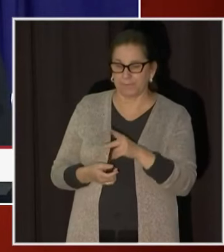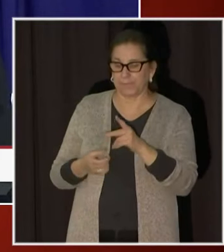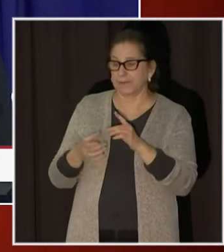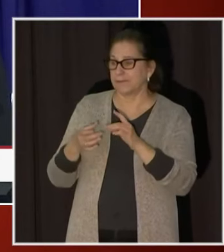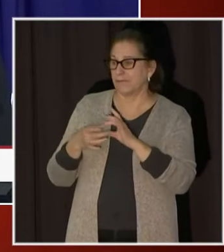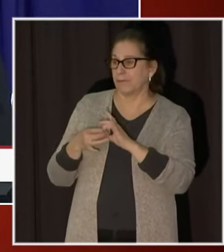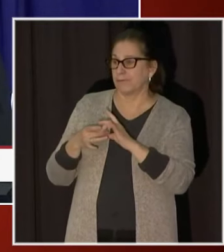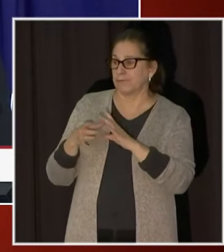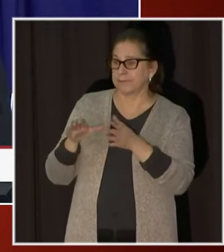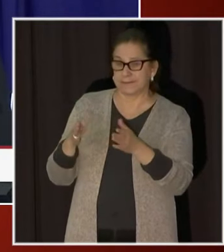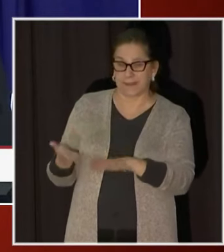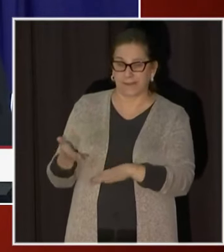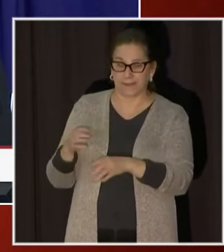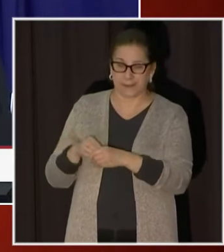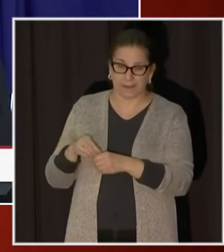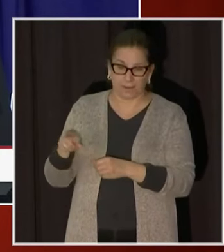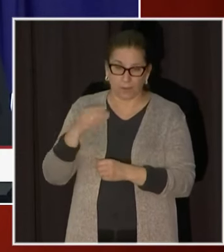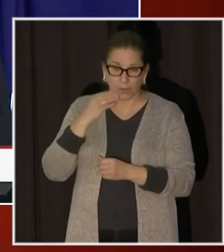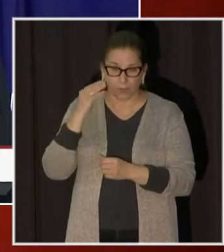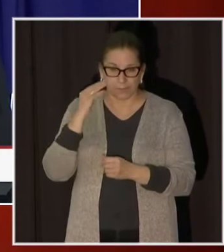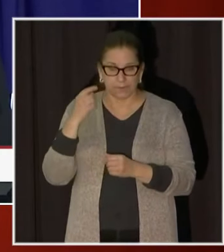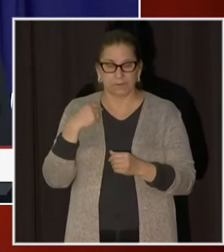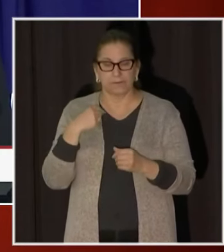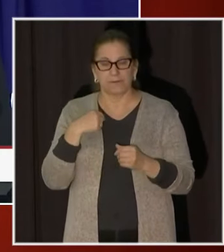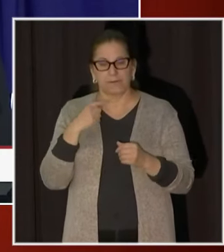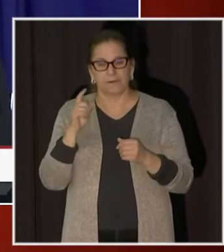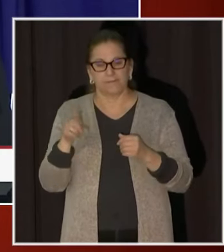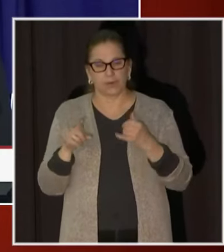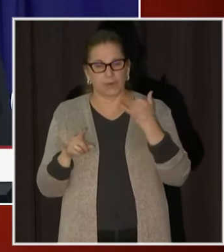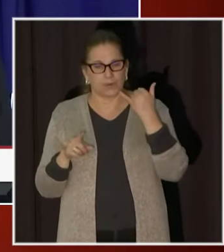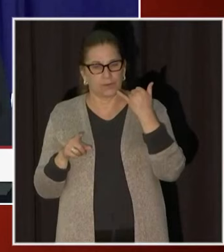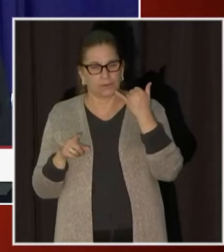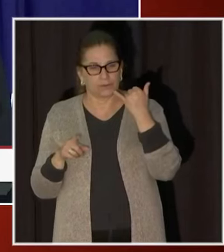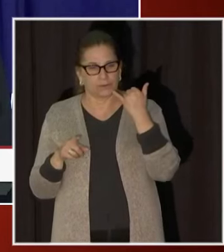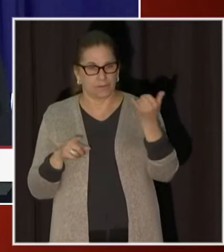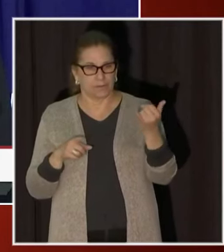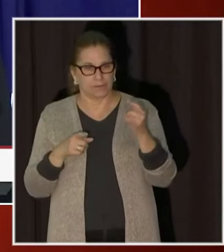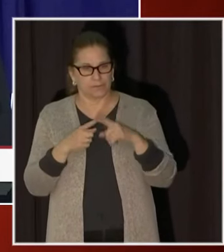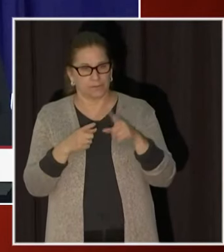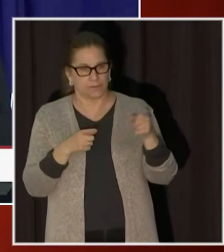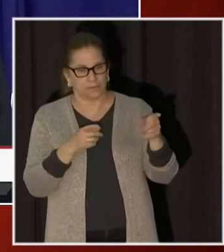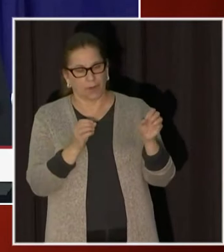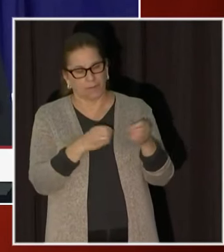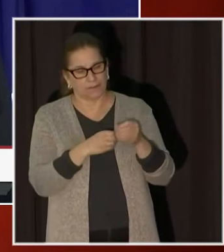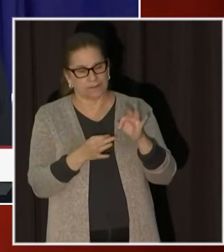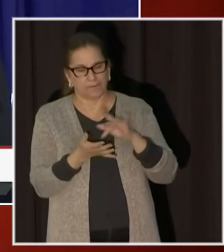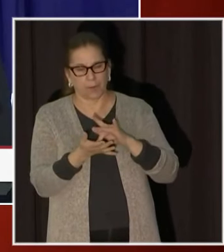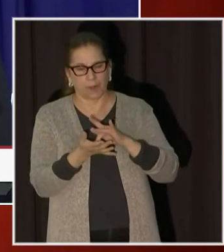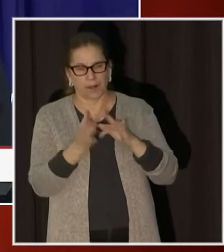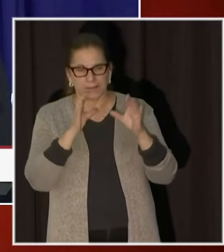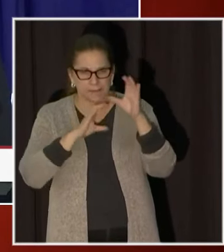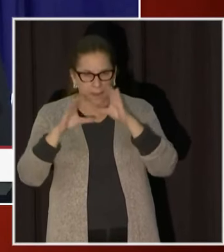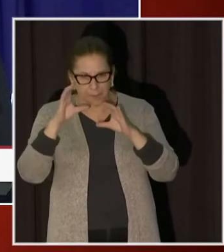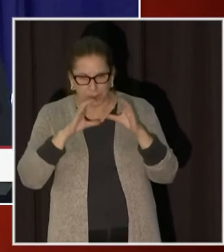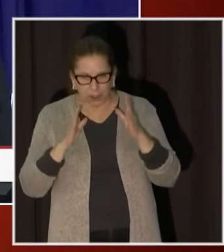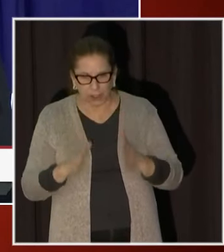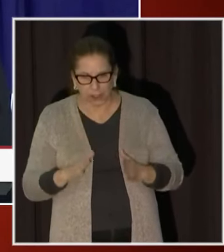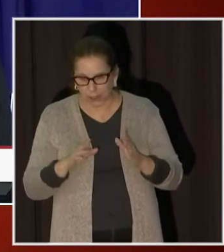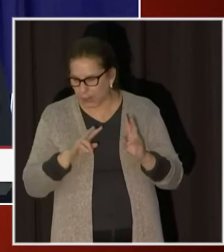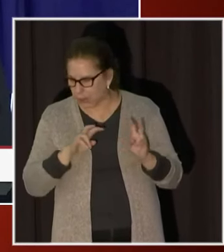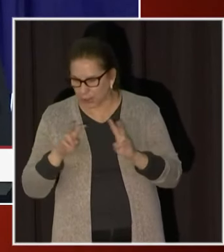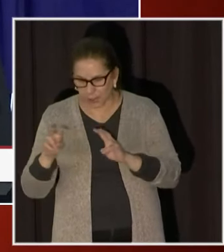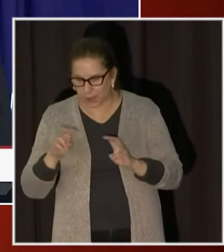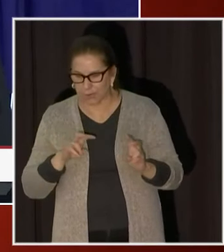scenes, have to be called into the Office of the Chief Medical Examiner regardless of cause and manner. My